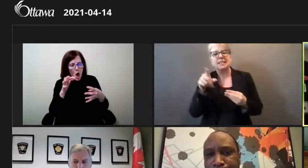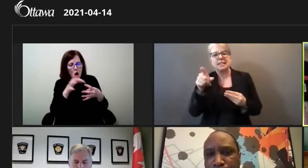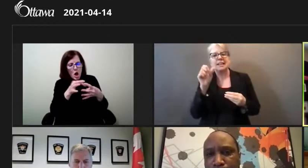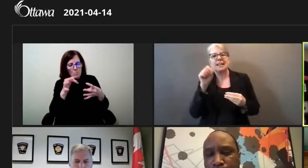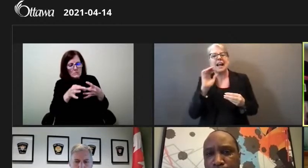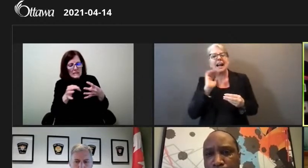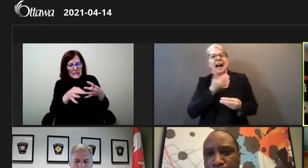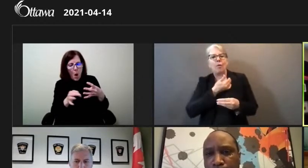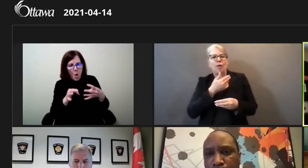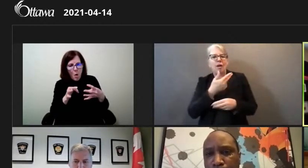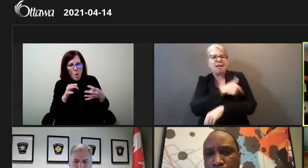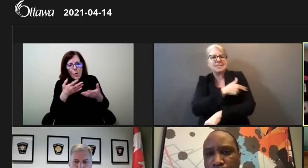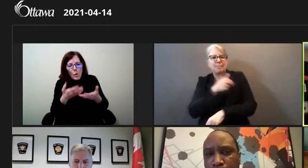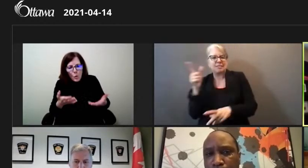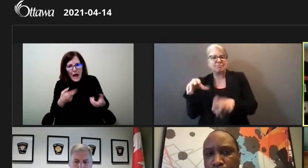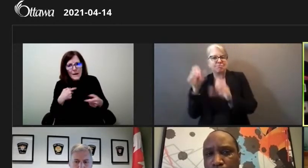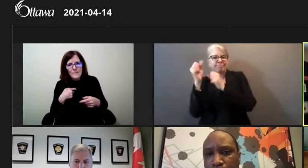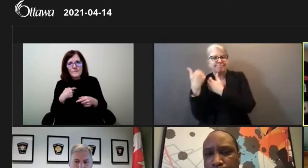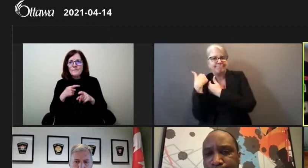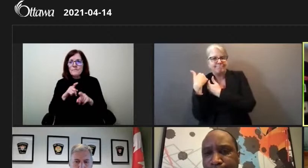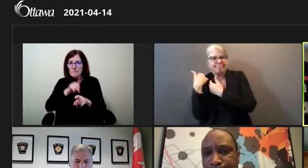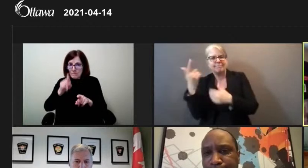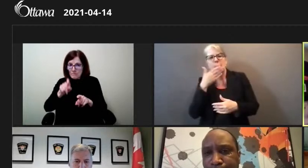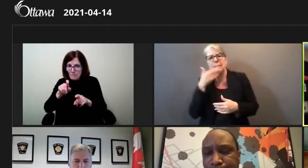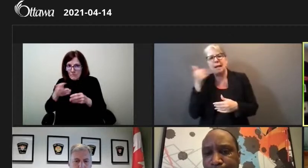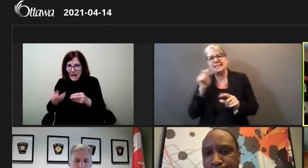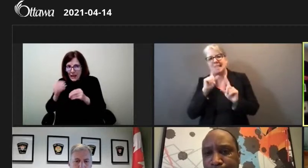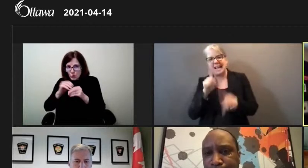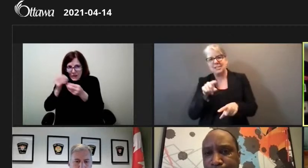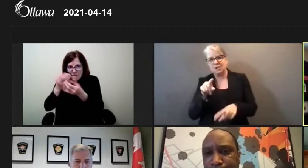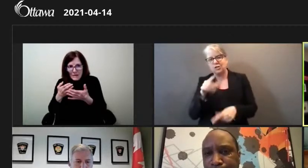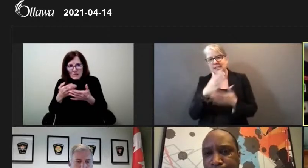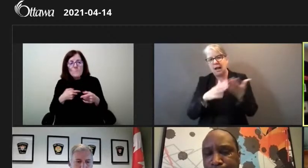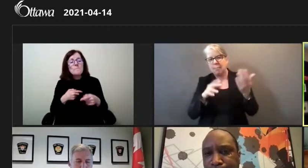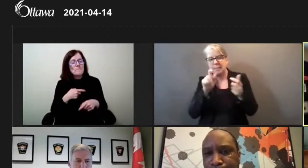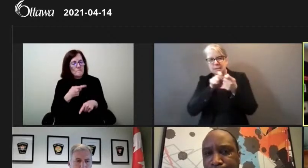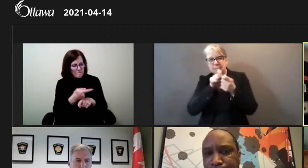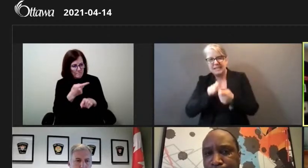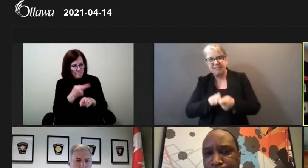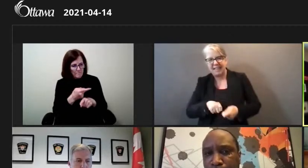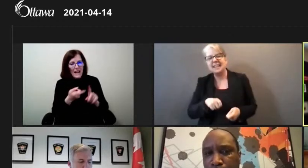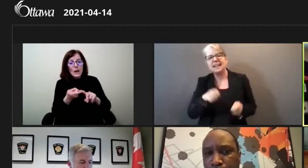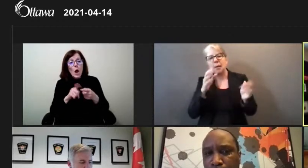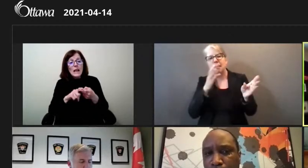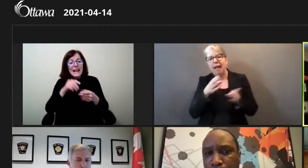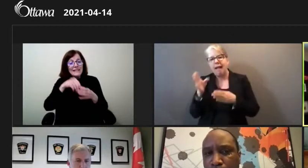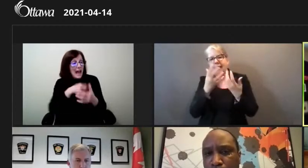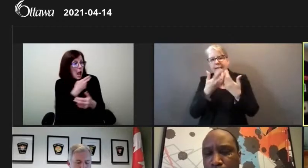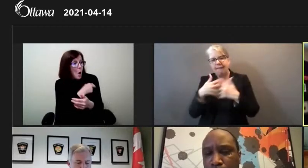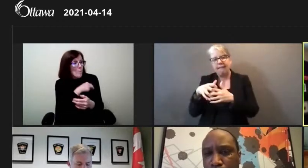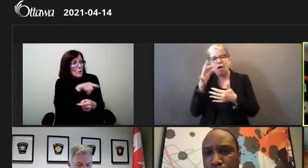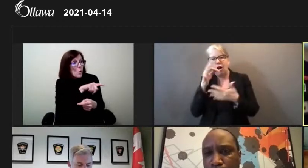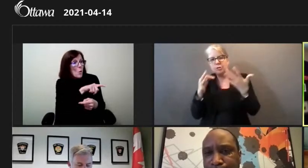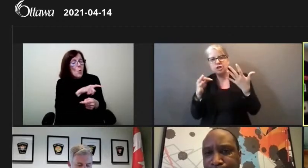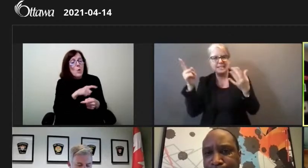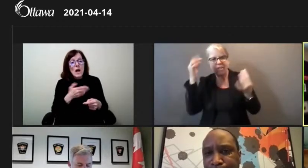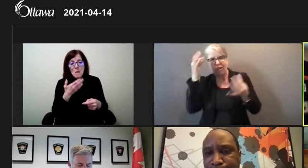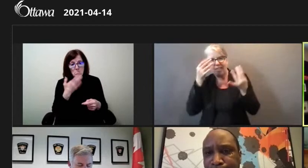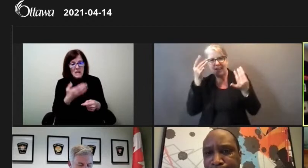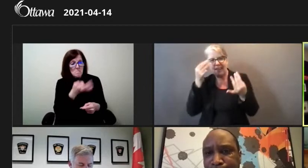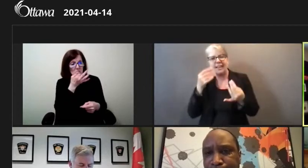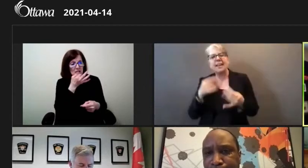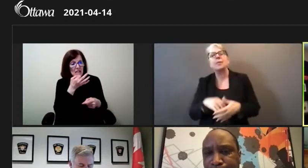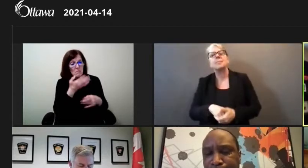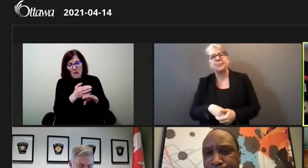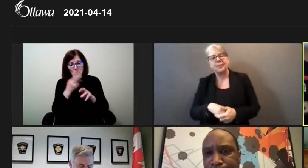hospital colleagues that are, you know, our best place to answer some of the detailed planning and options that they're thinking through. I mean,